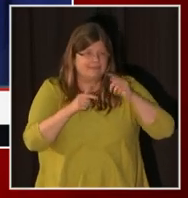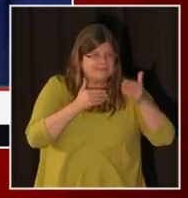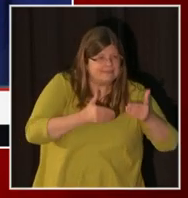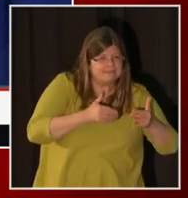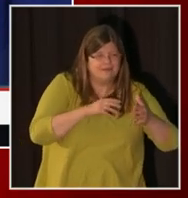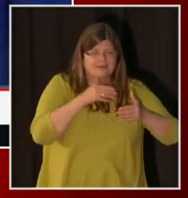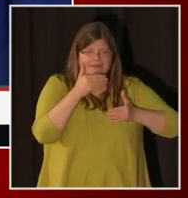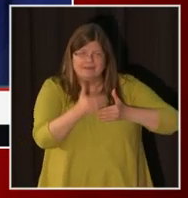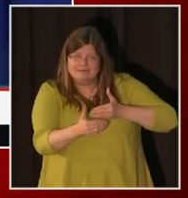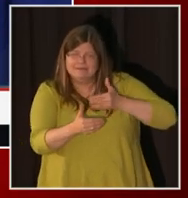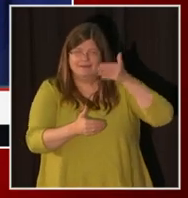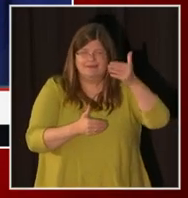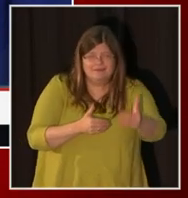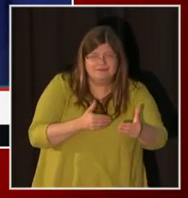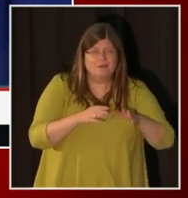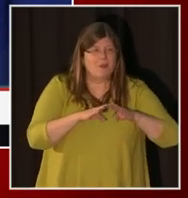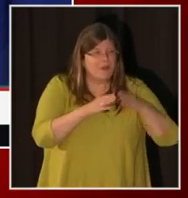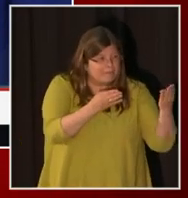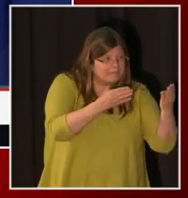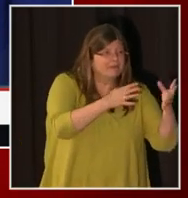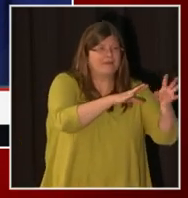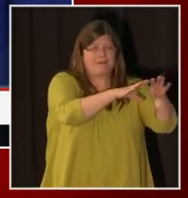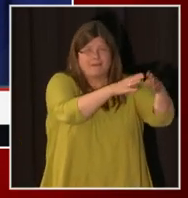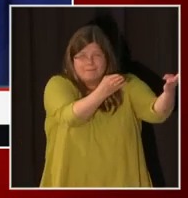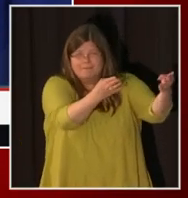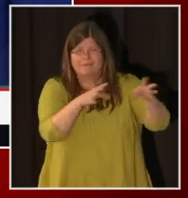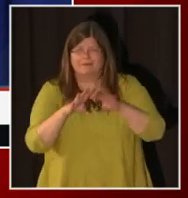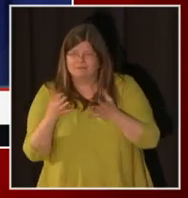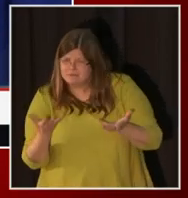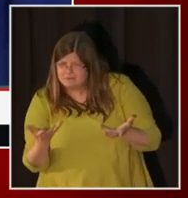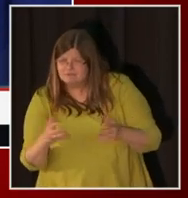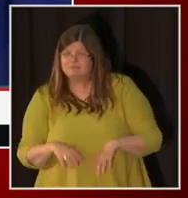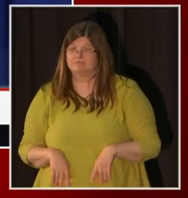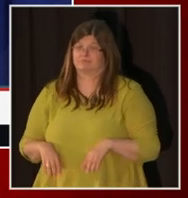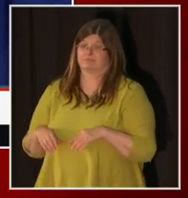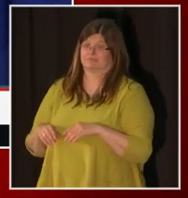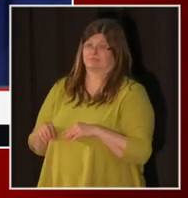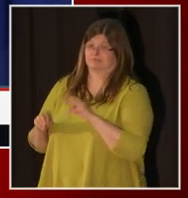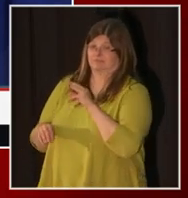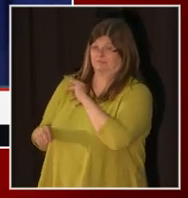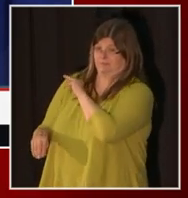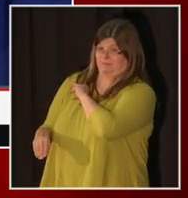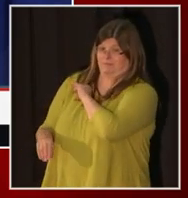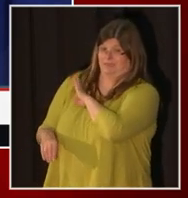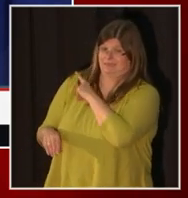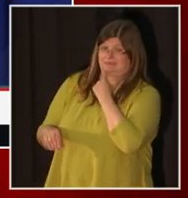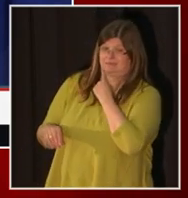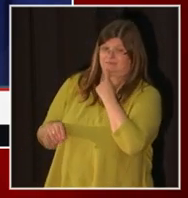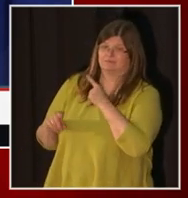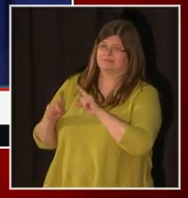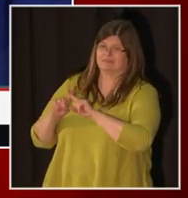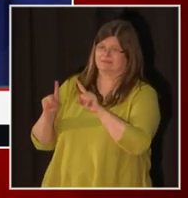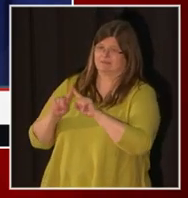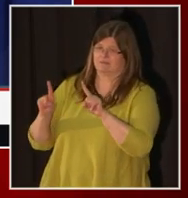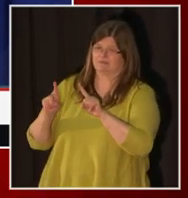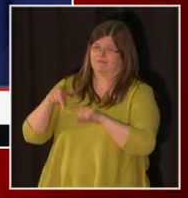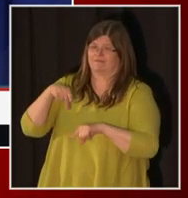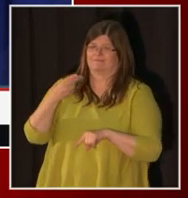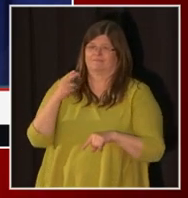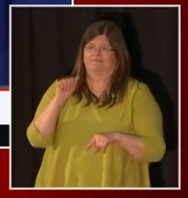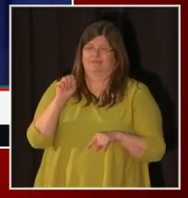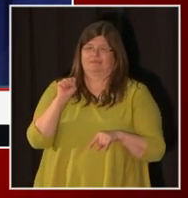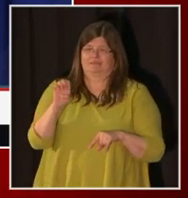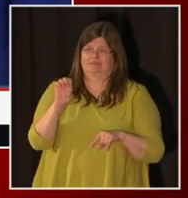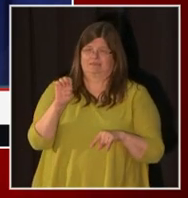Well, I referred to phases of opening that have been widely discussed. I've